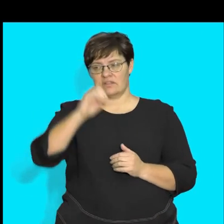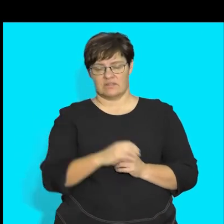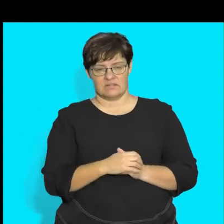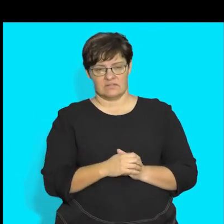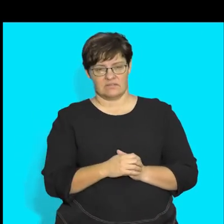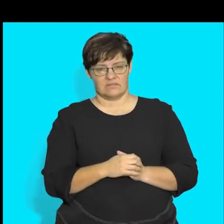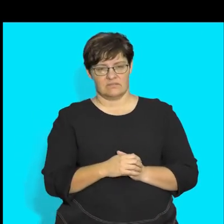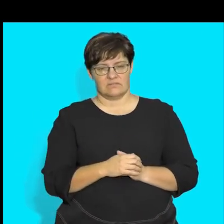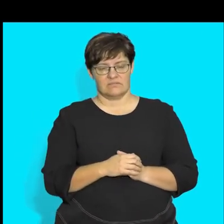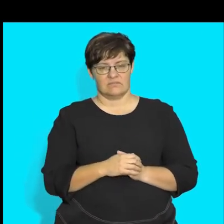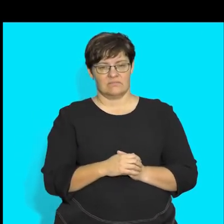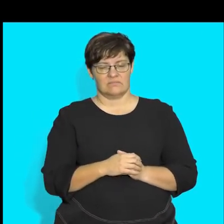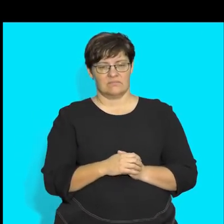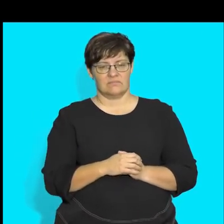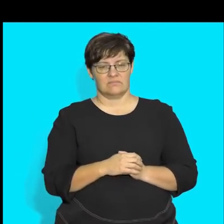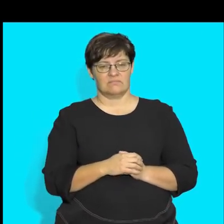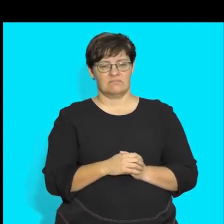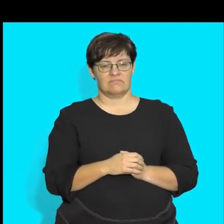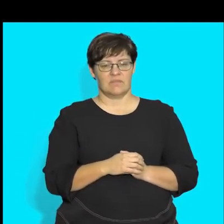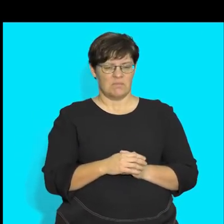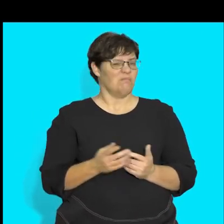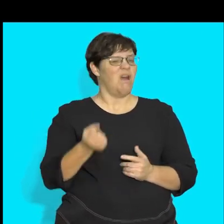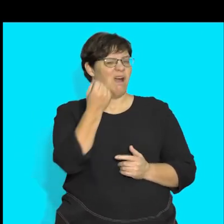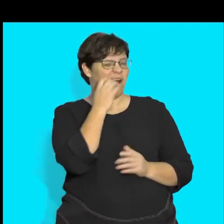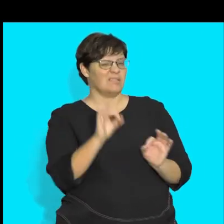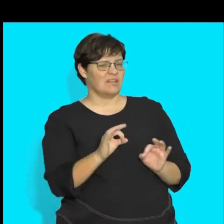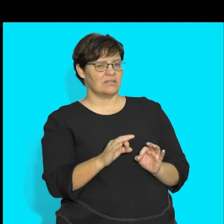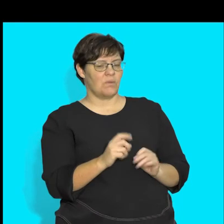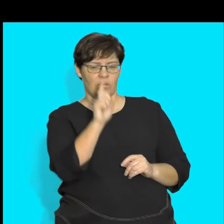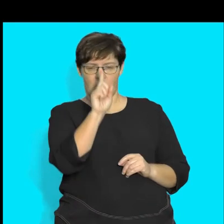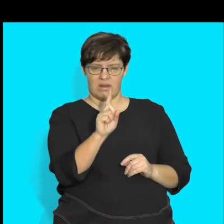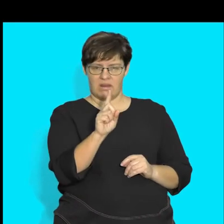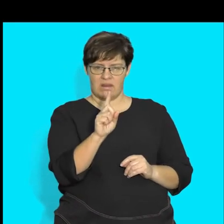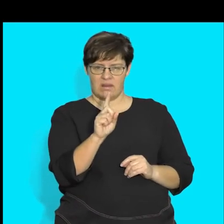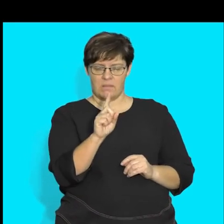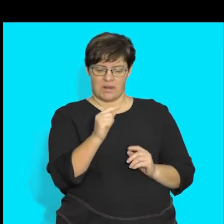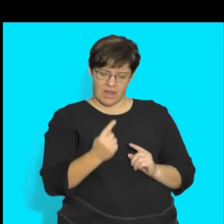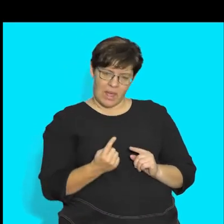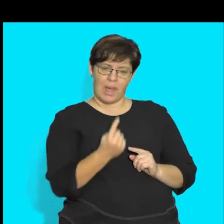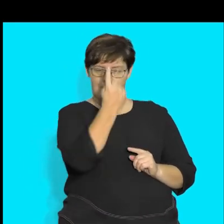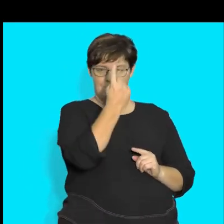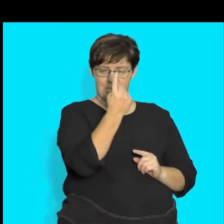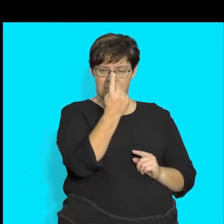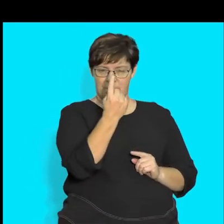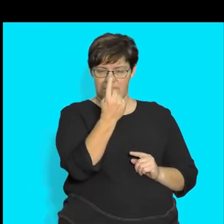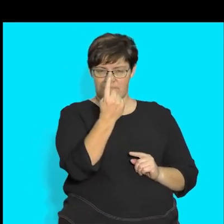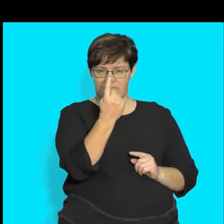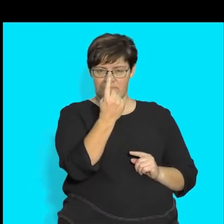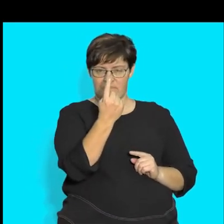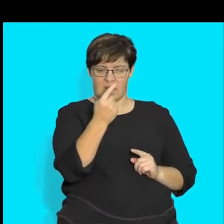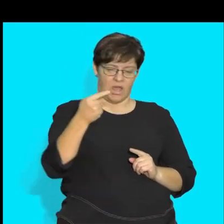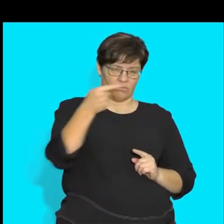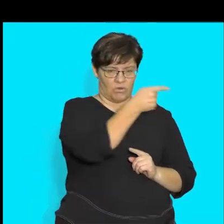is 45 degrees. And that makes all sense because the gradient of 1 means it's going up as much as it's